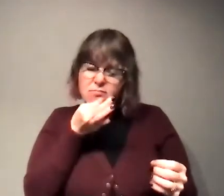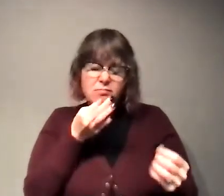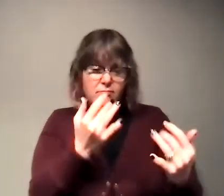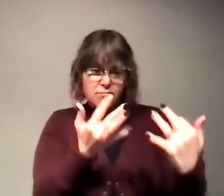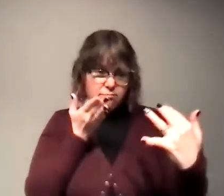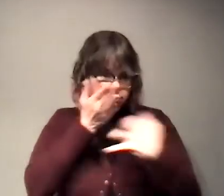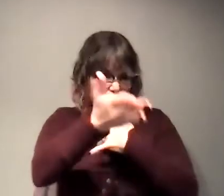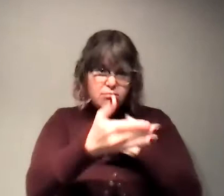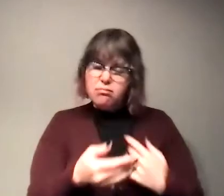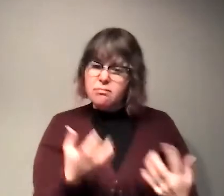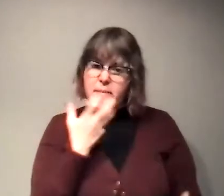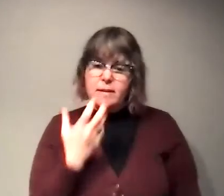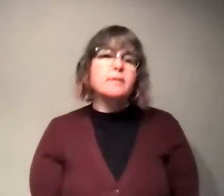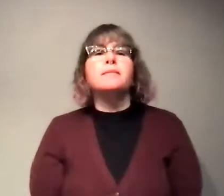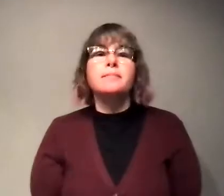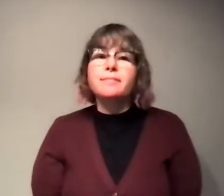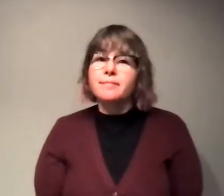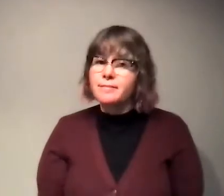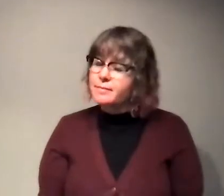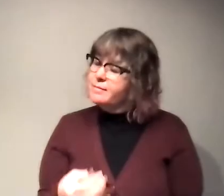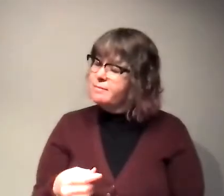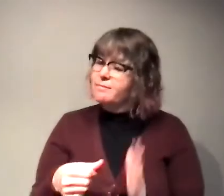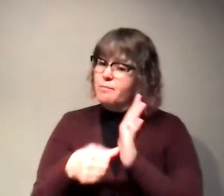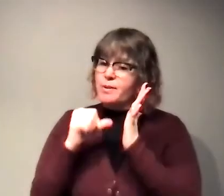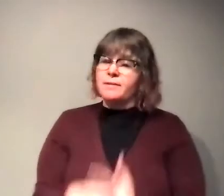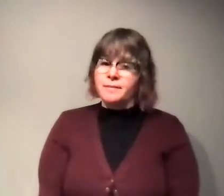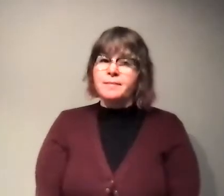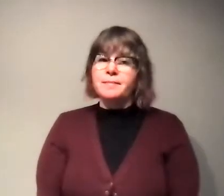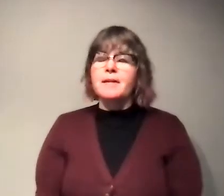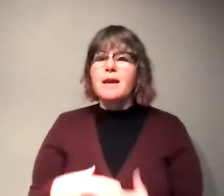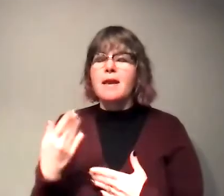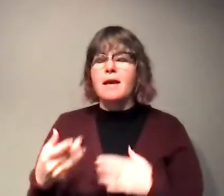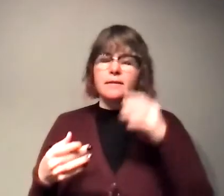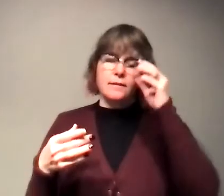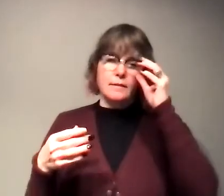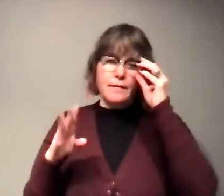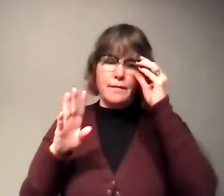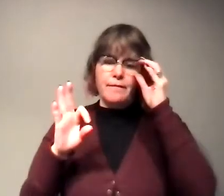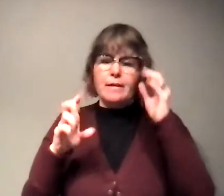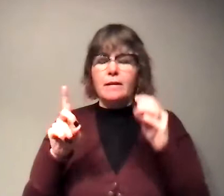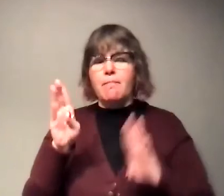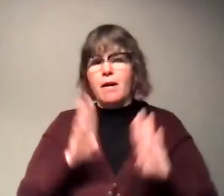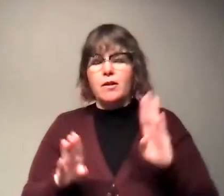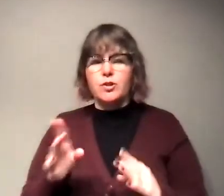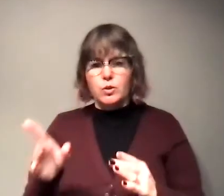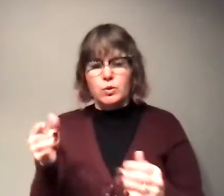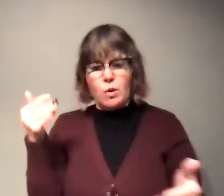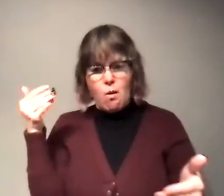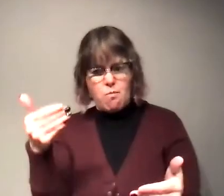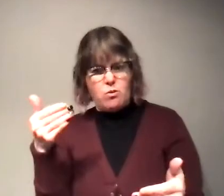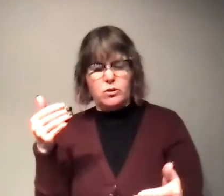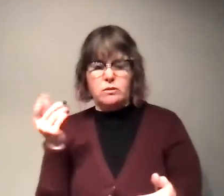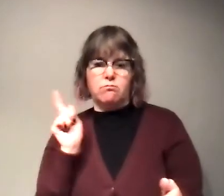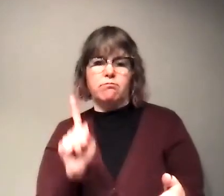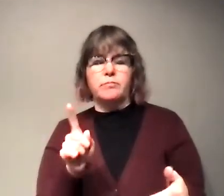pretty amazing. They're tough. They're very, very impressive. The next question is from field biology. When you are approaching a stream and you want